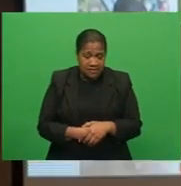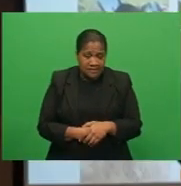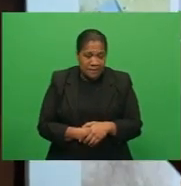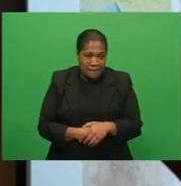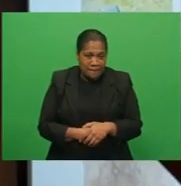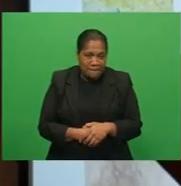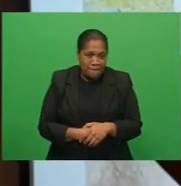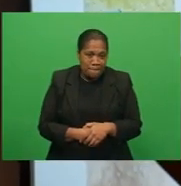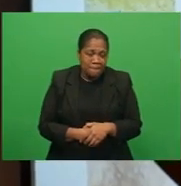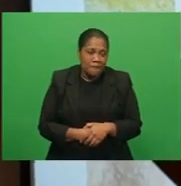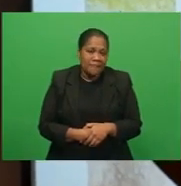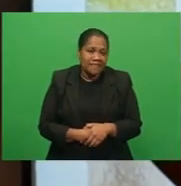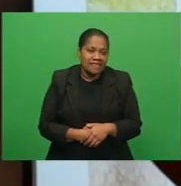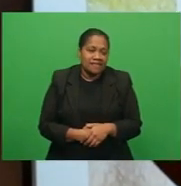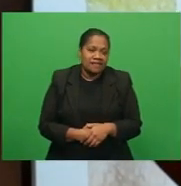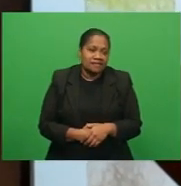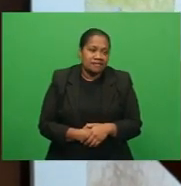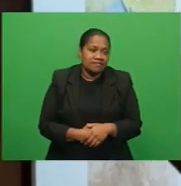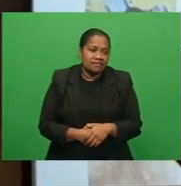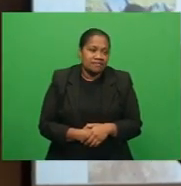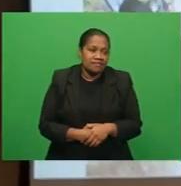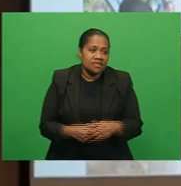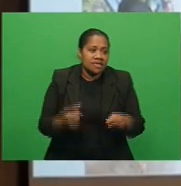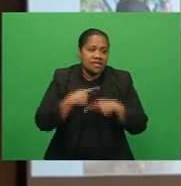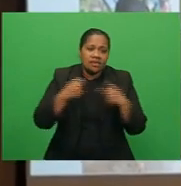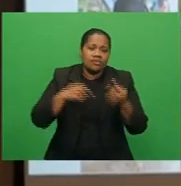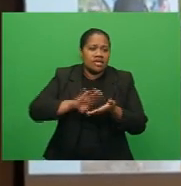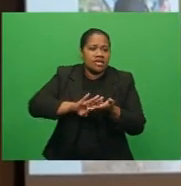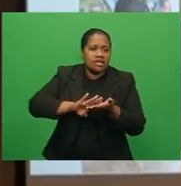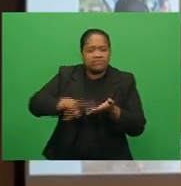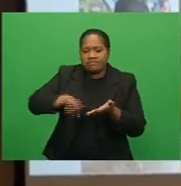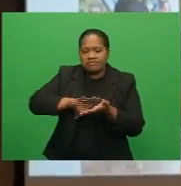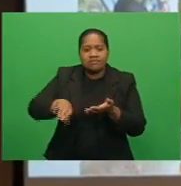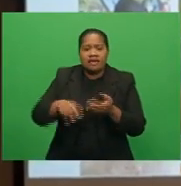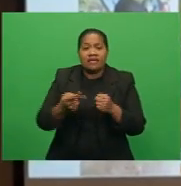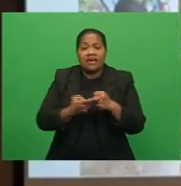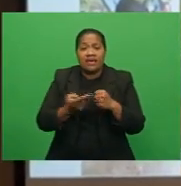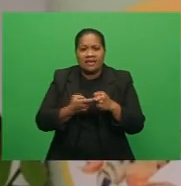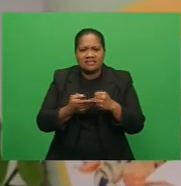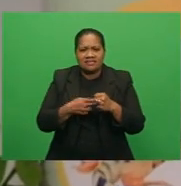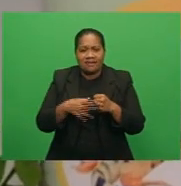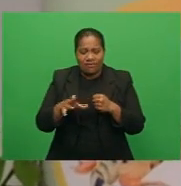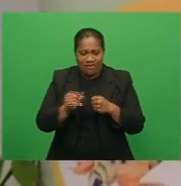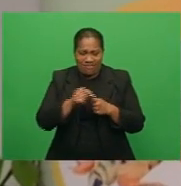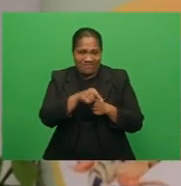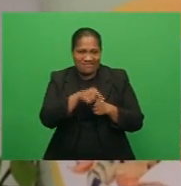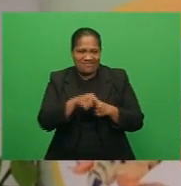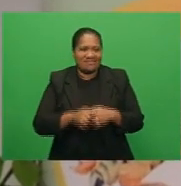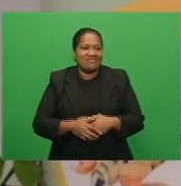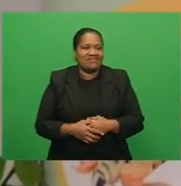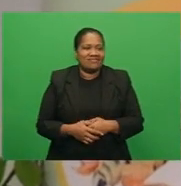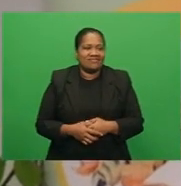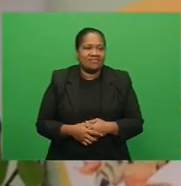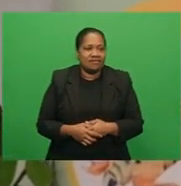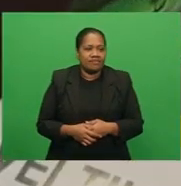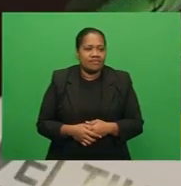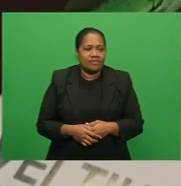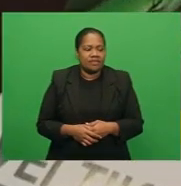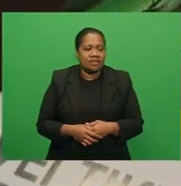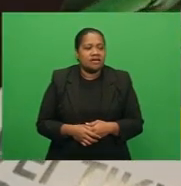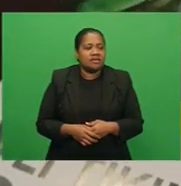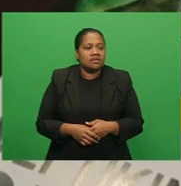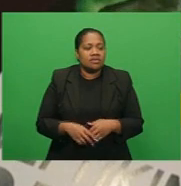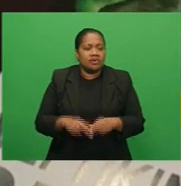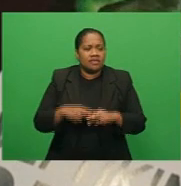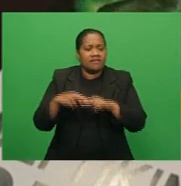we cull and we remove the eggs from the stomach and count them. A survey by Nature Fiji